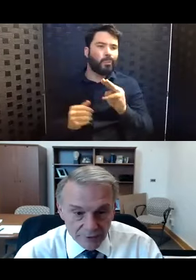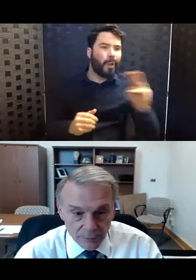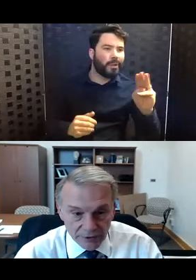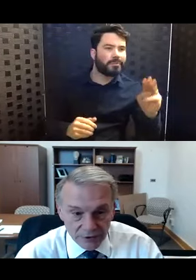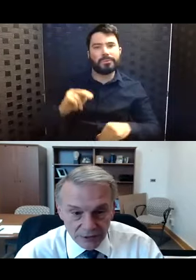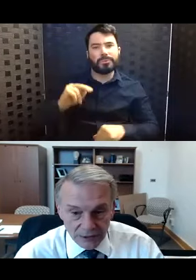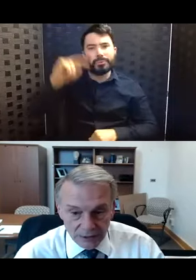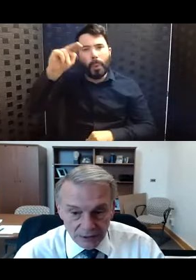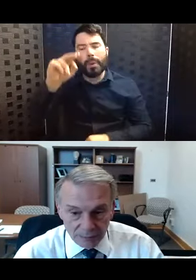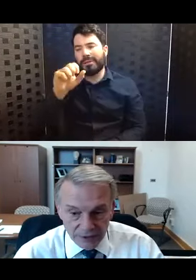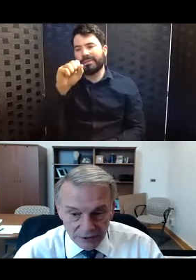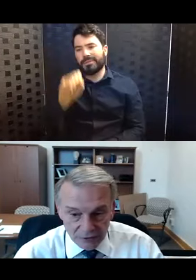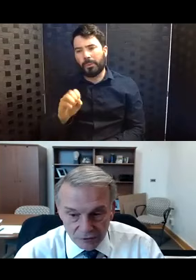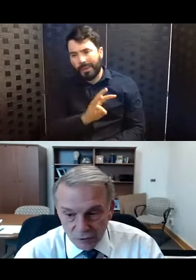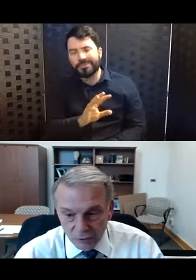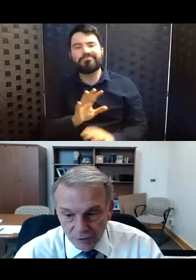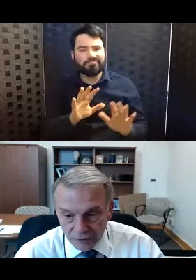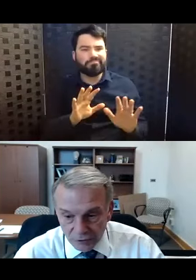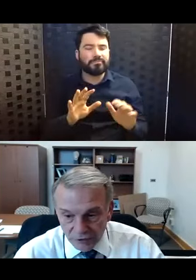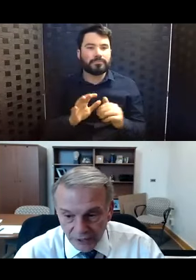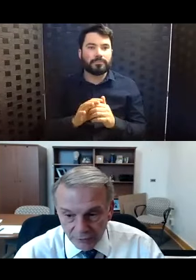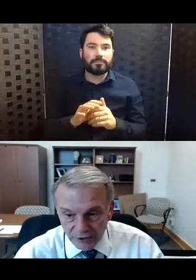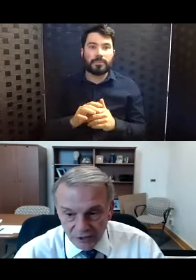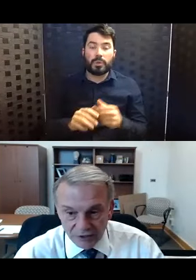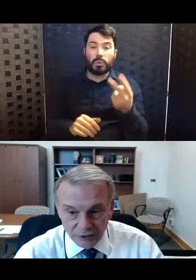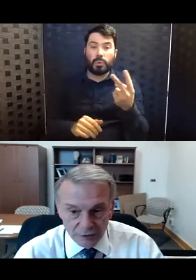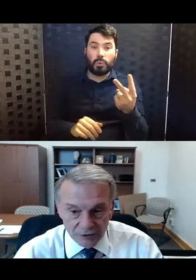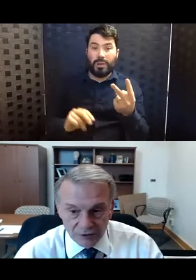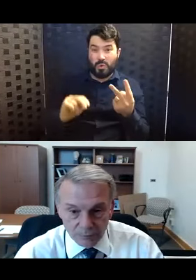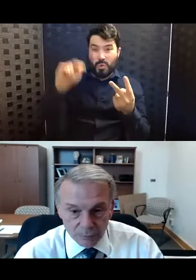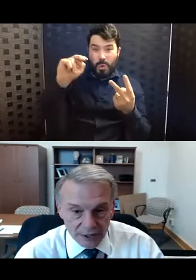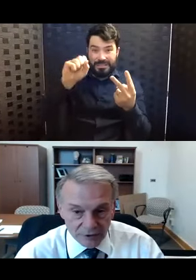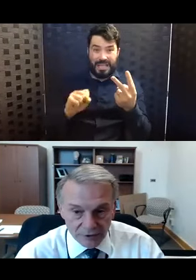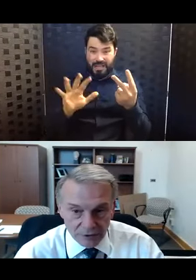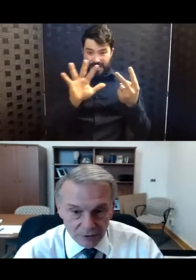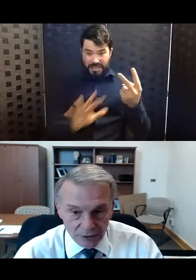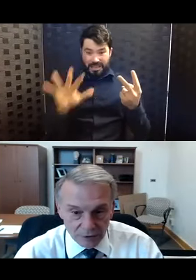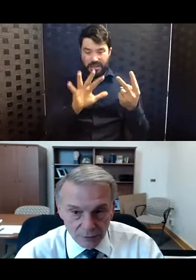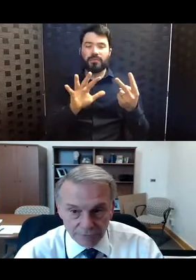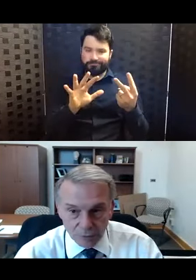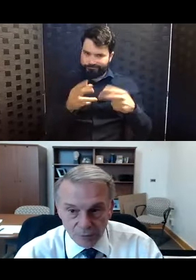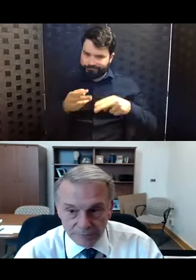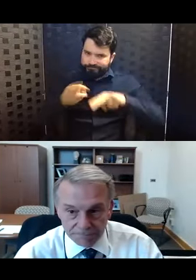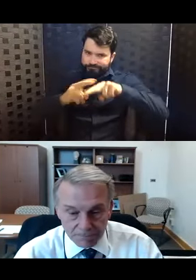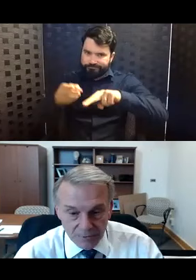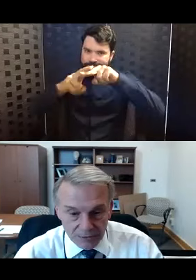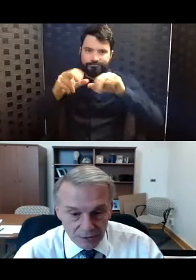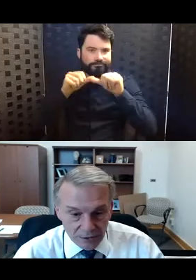state, southwest. But in 2 North and 2 South, we continue to see some rises going